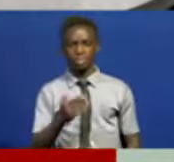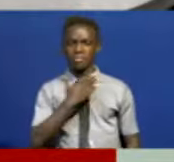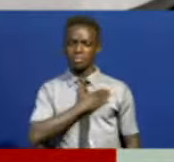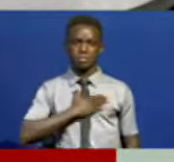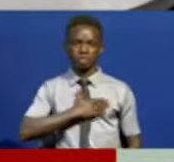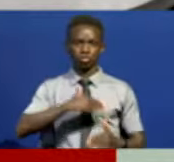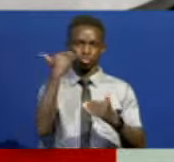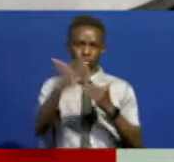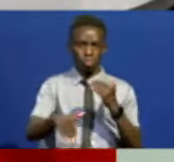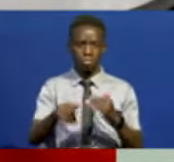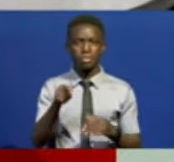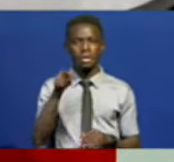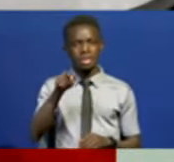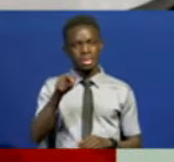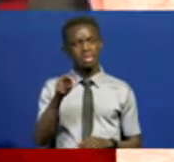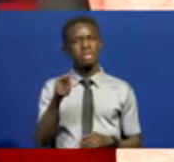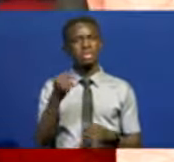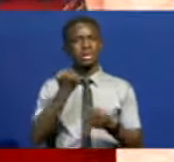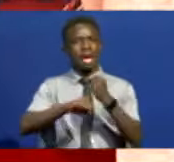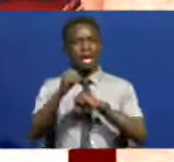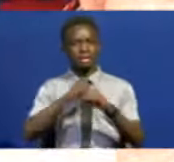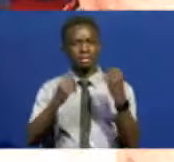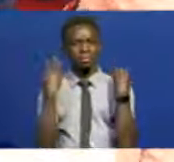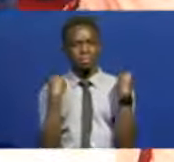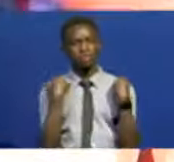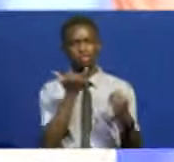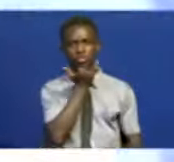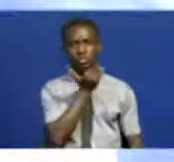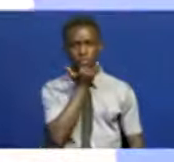to retrogressive practices.